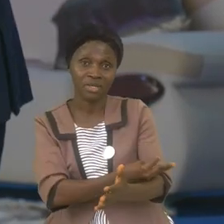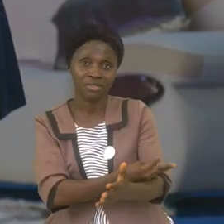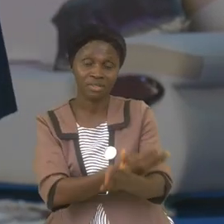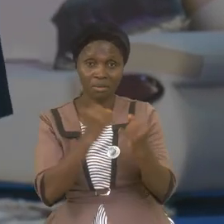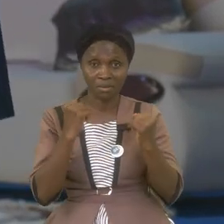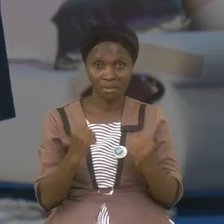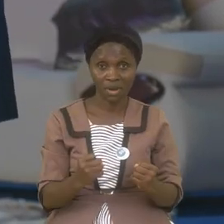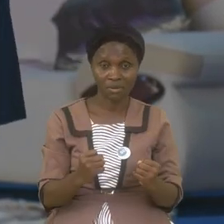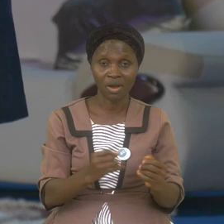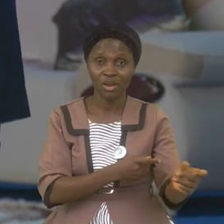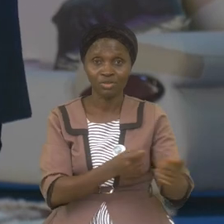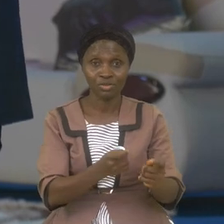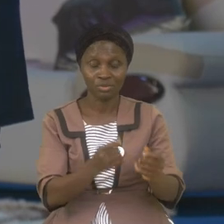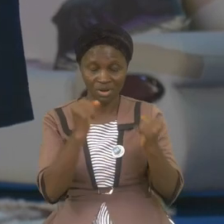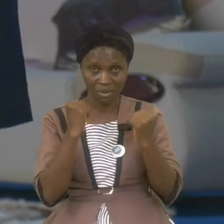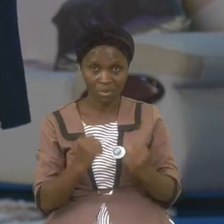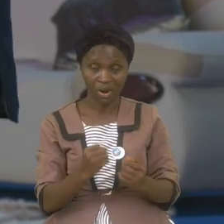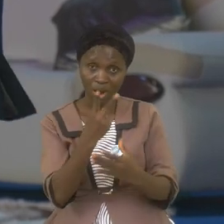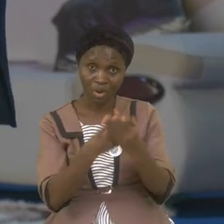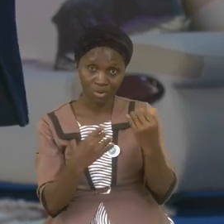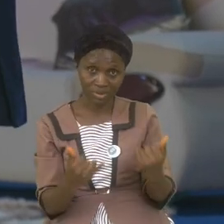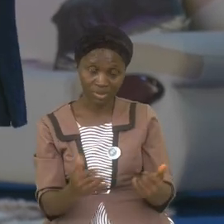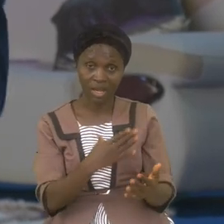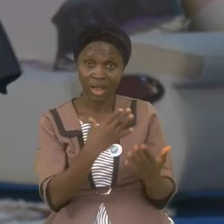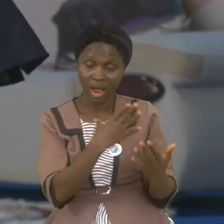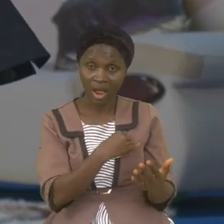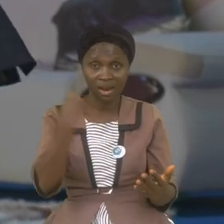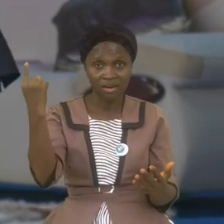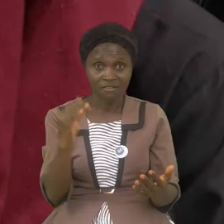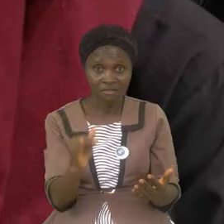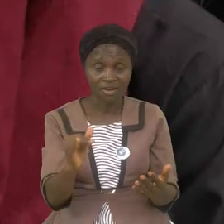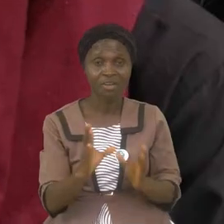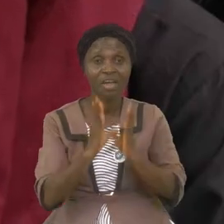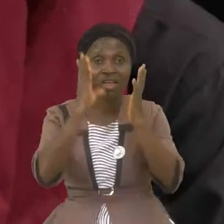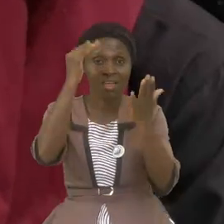dominion and power, both now and forever.